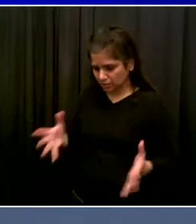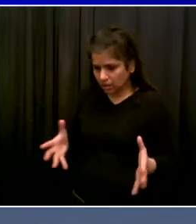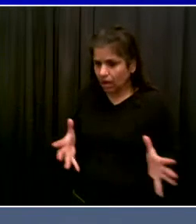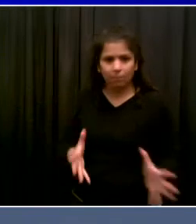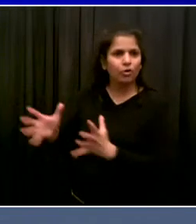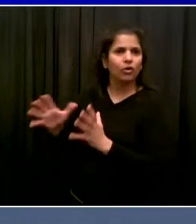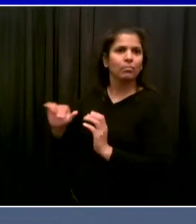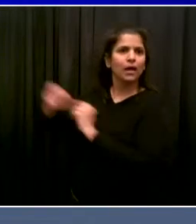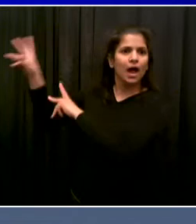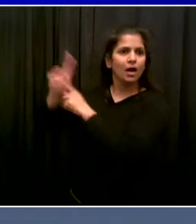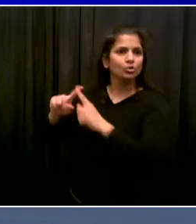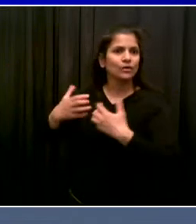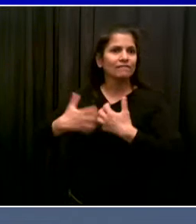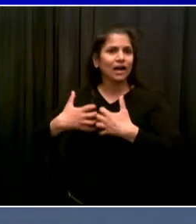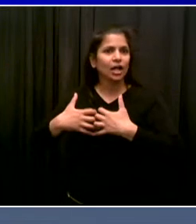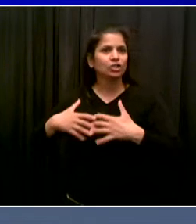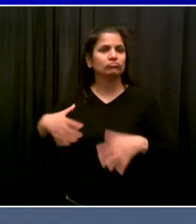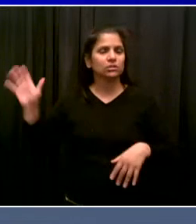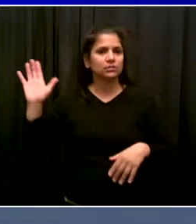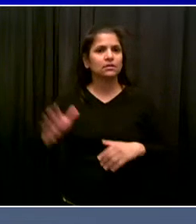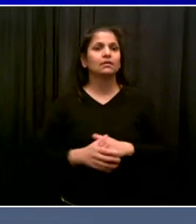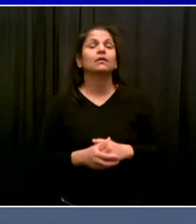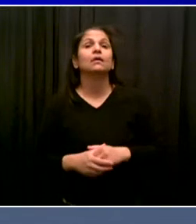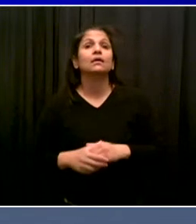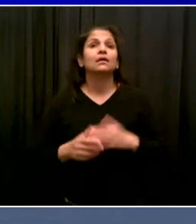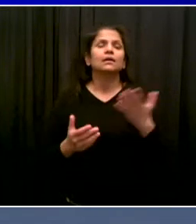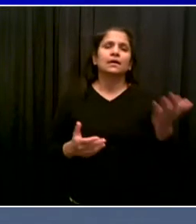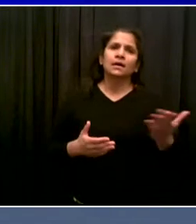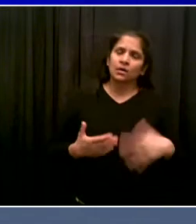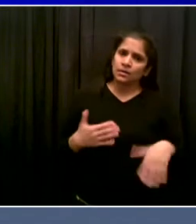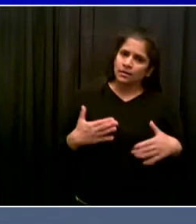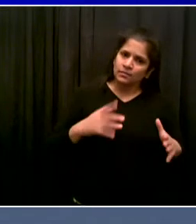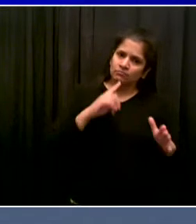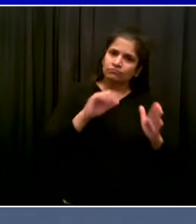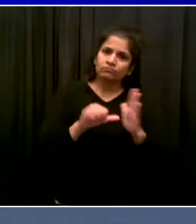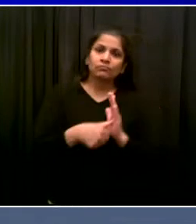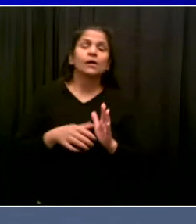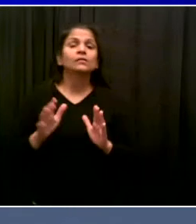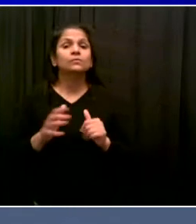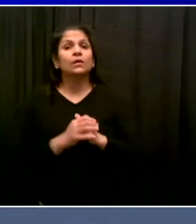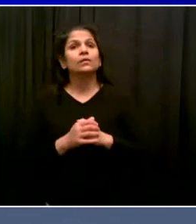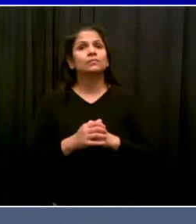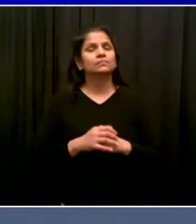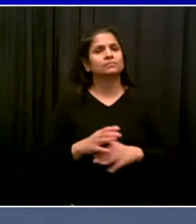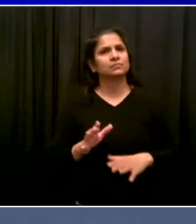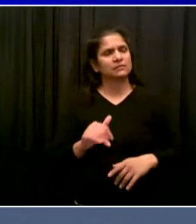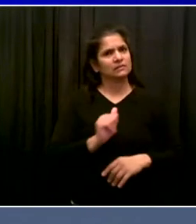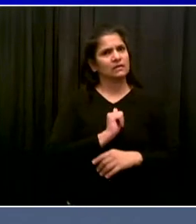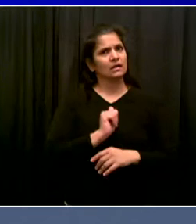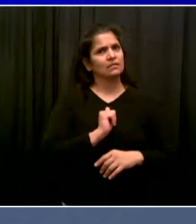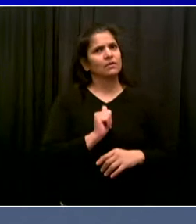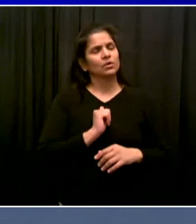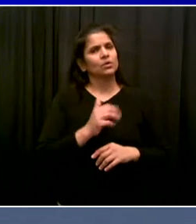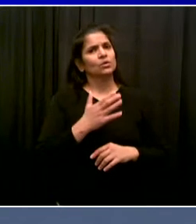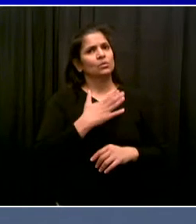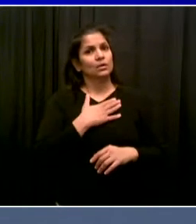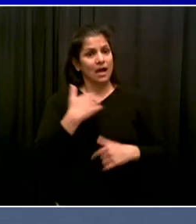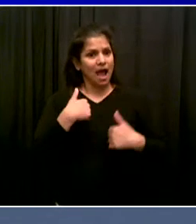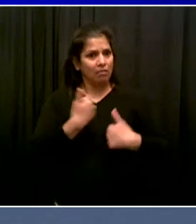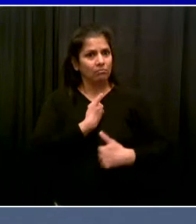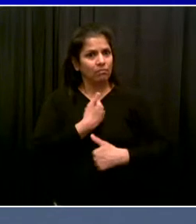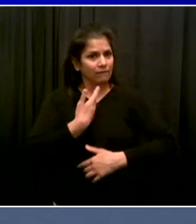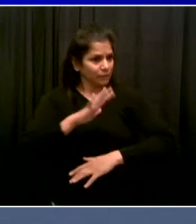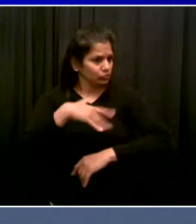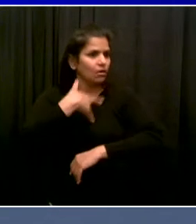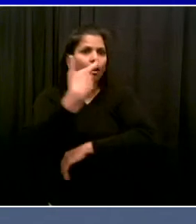I received the shot. Our Health Commissioner, Dave Choksi, received the shot. We believe in the effectiveness of this